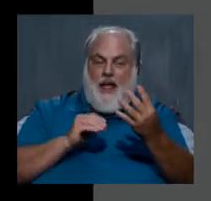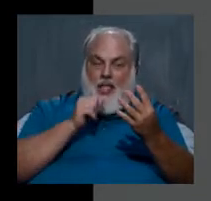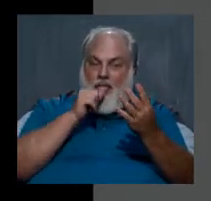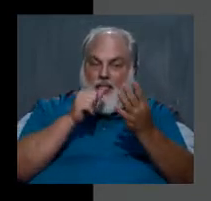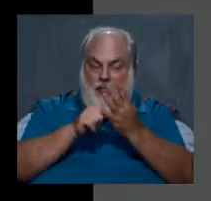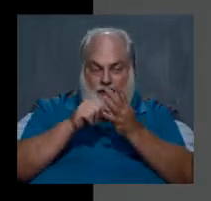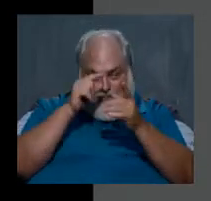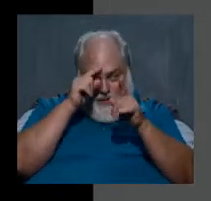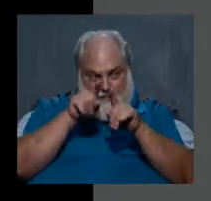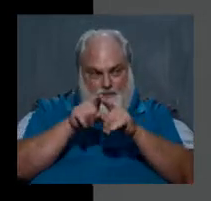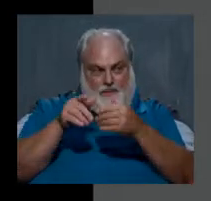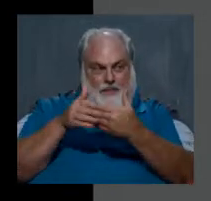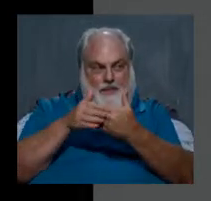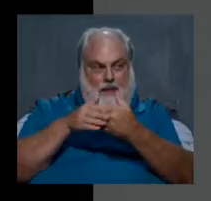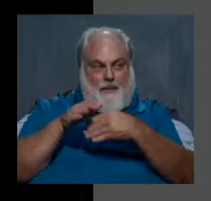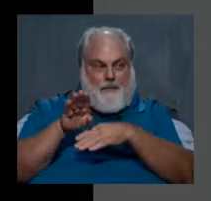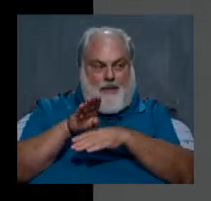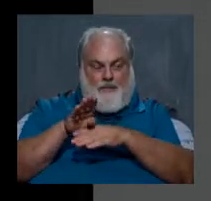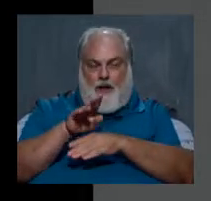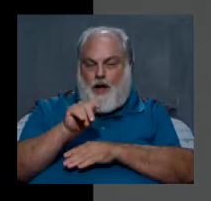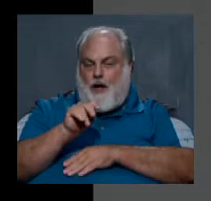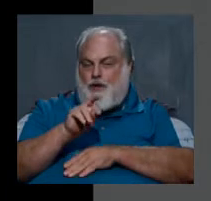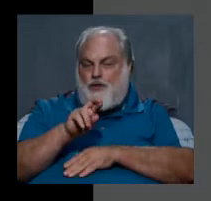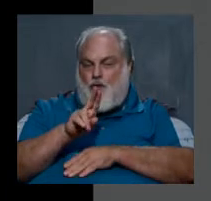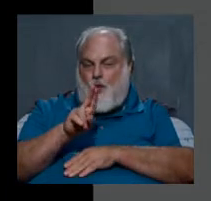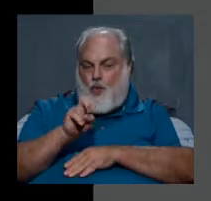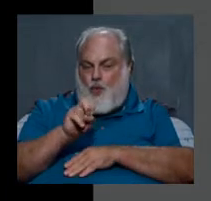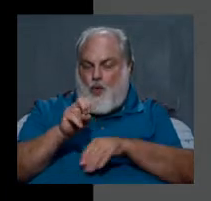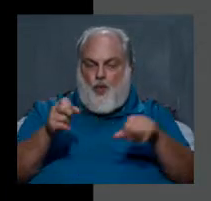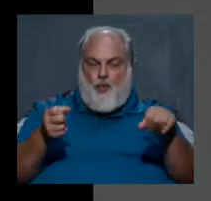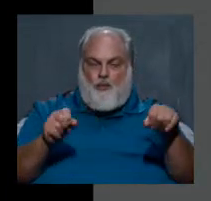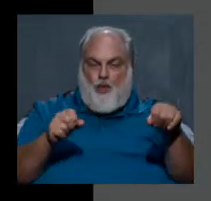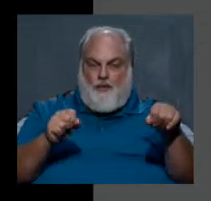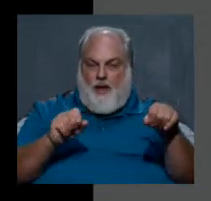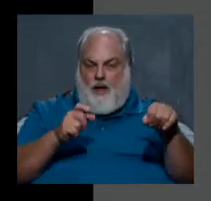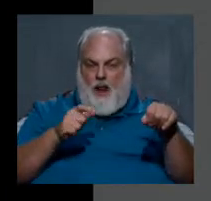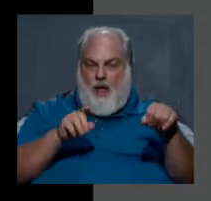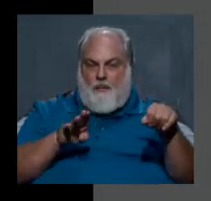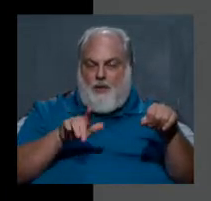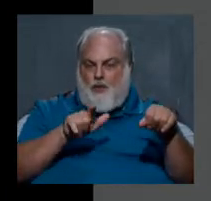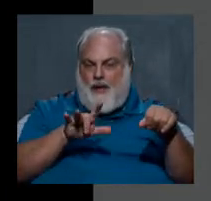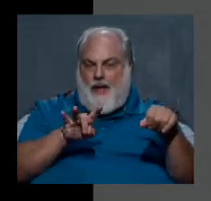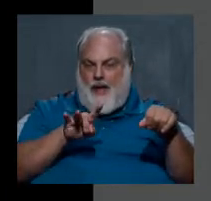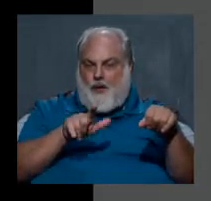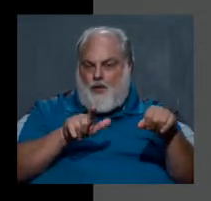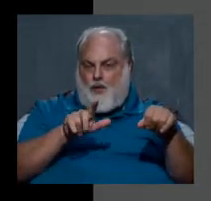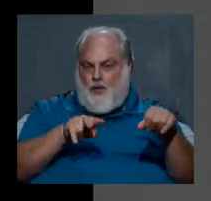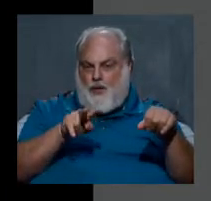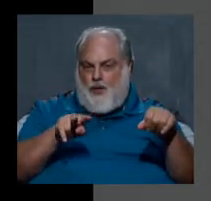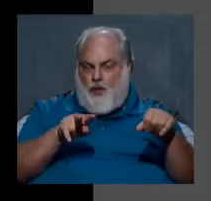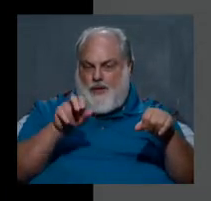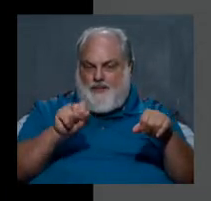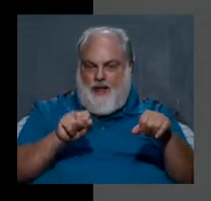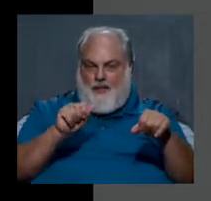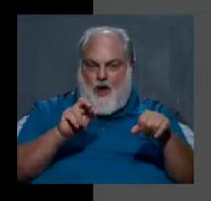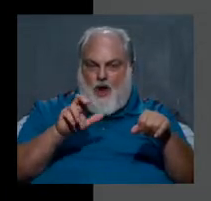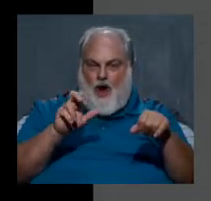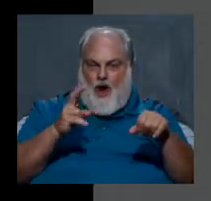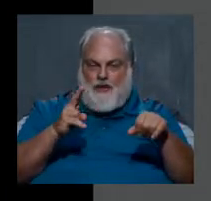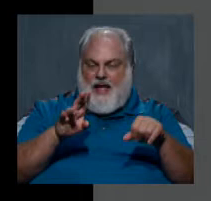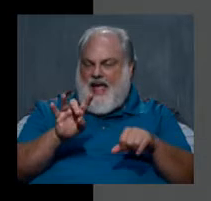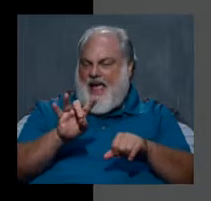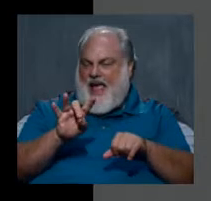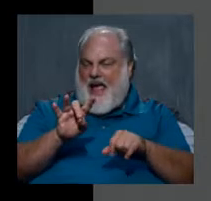of agreement from a nearby business, True Riders Motorcycle Club, located at 2822 South Arch Street, to utilize